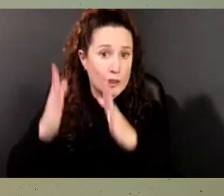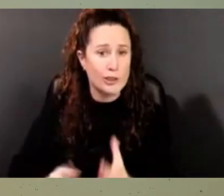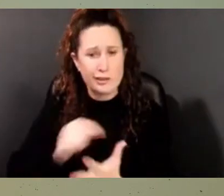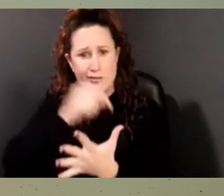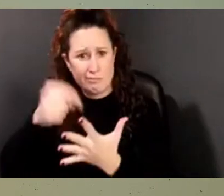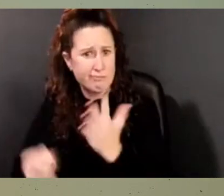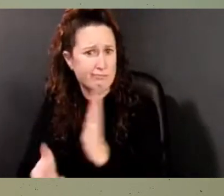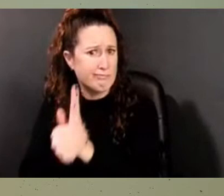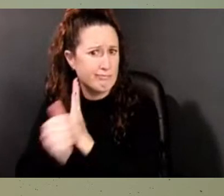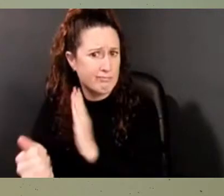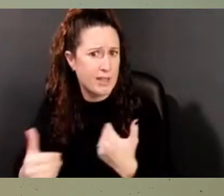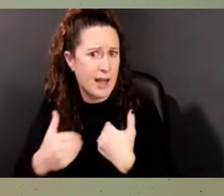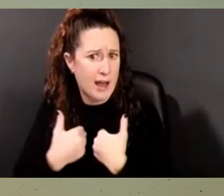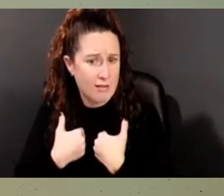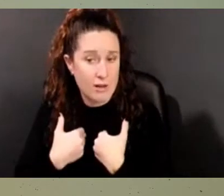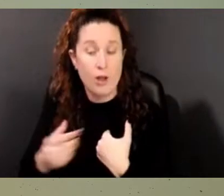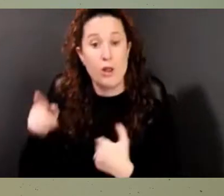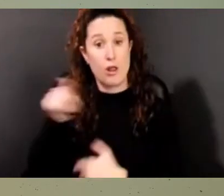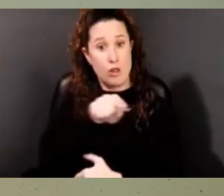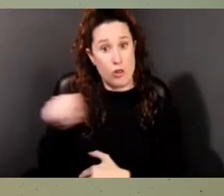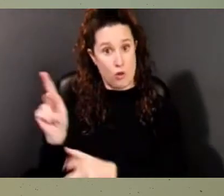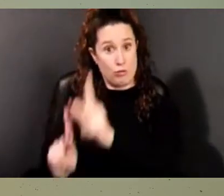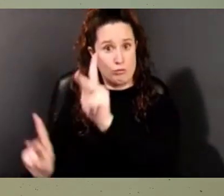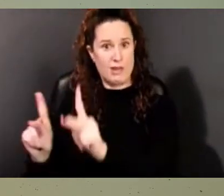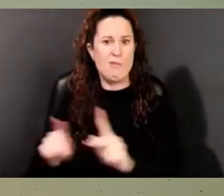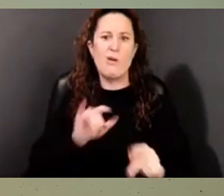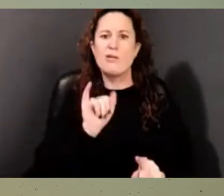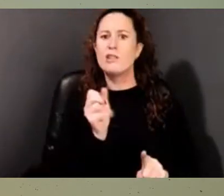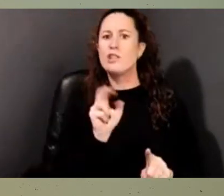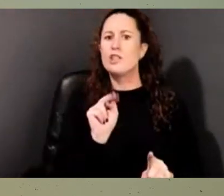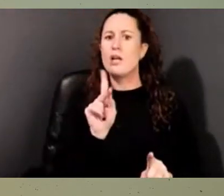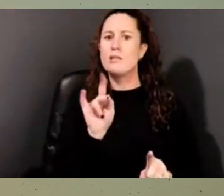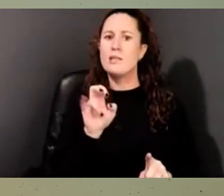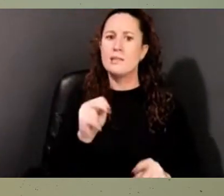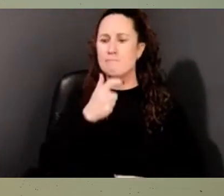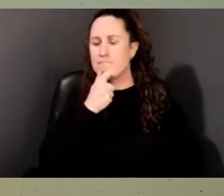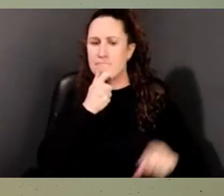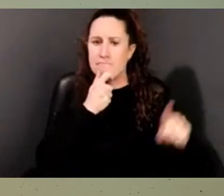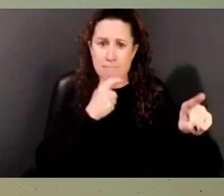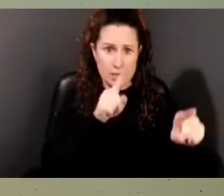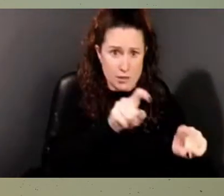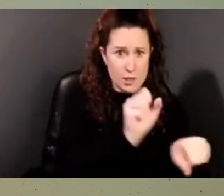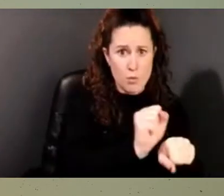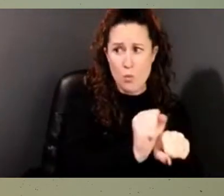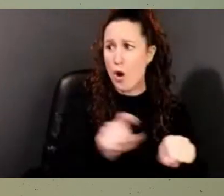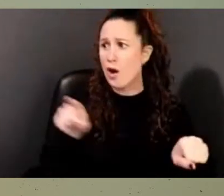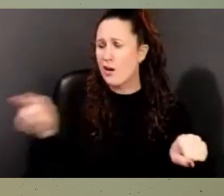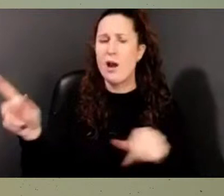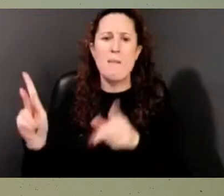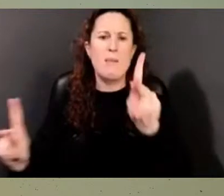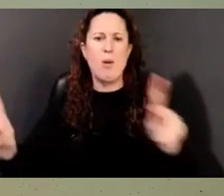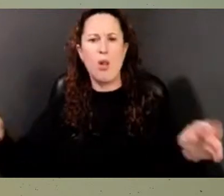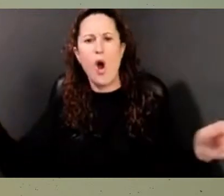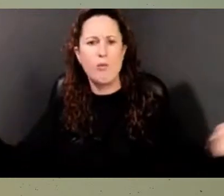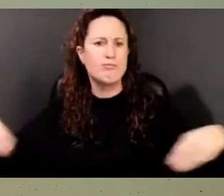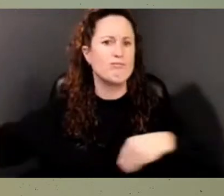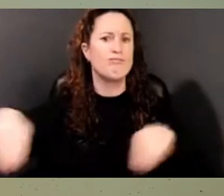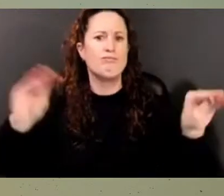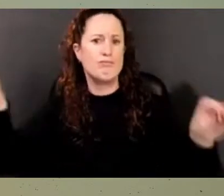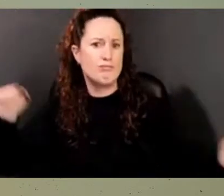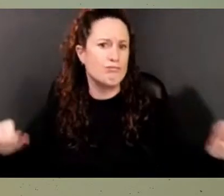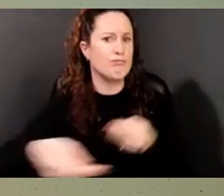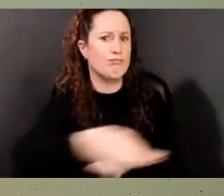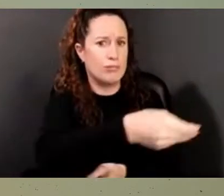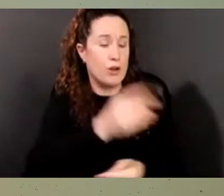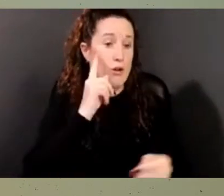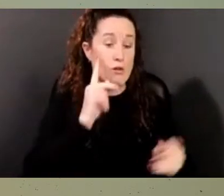John Dickinson rented the enslaved individuals to other people who needed labor and made them available to his tenants to help them fulfill